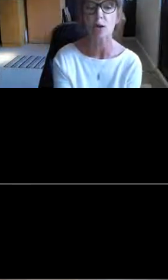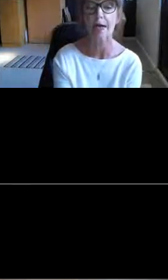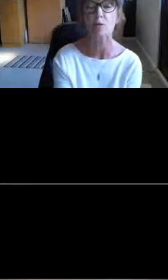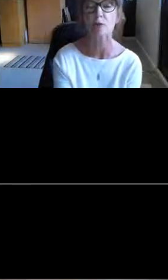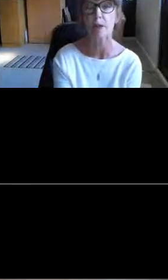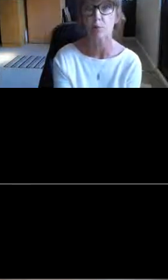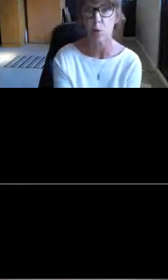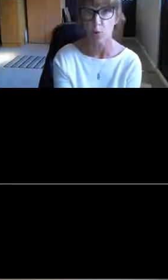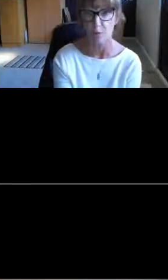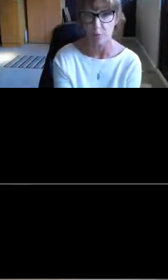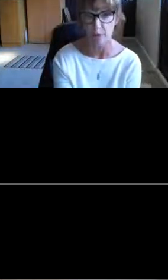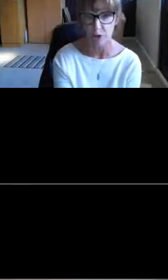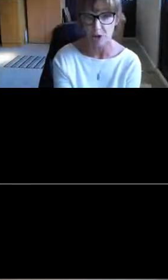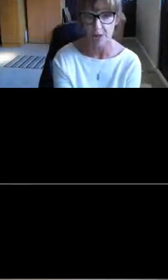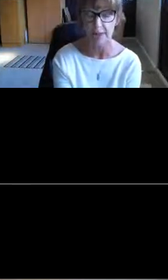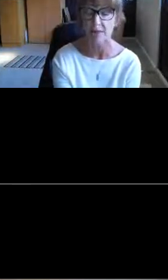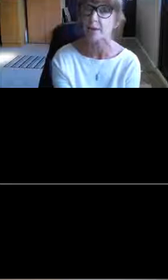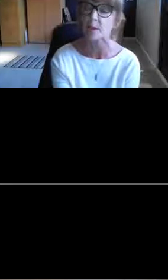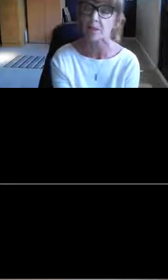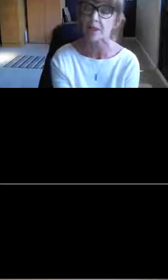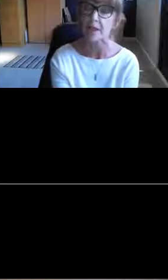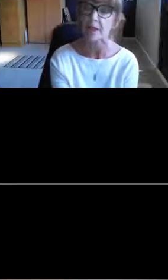let you know